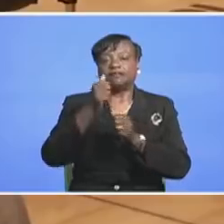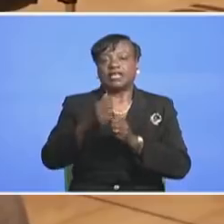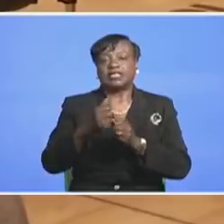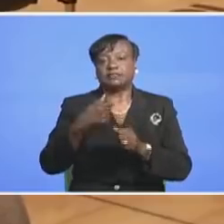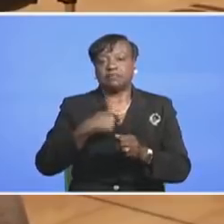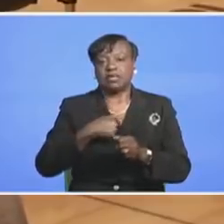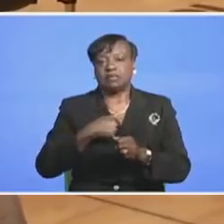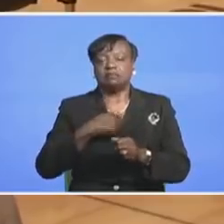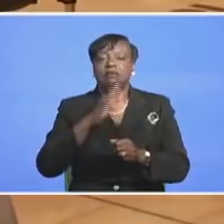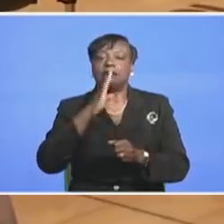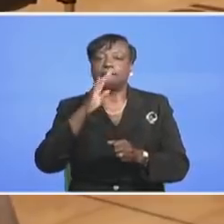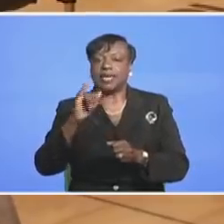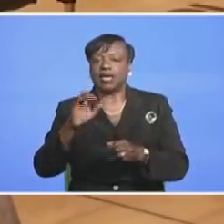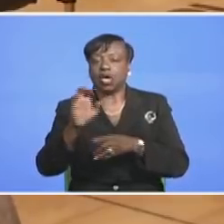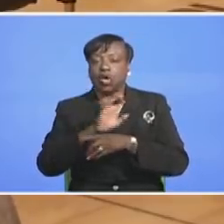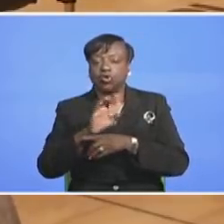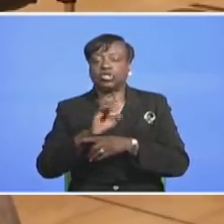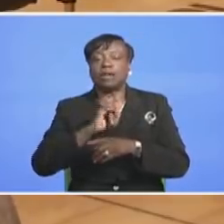a full 12 roster spot.